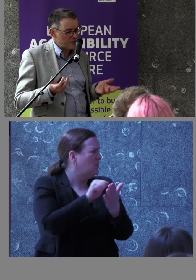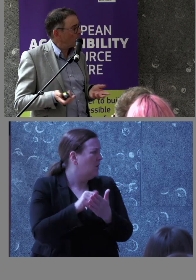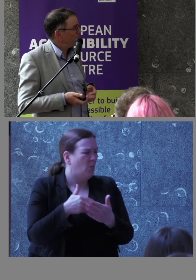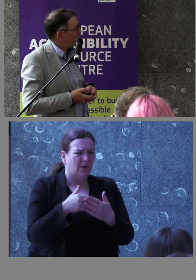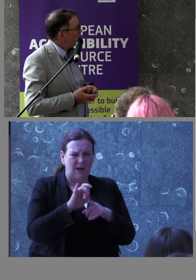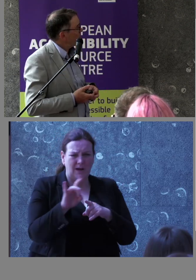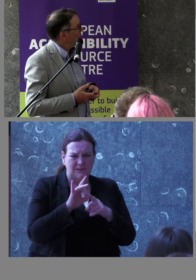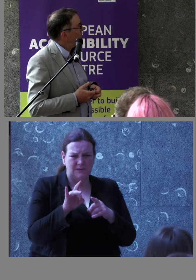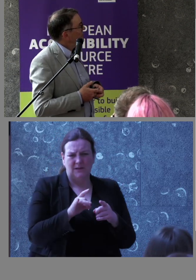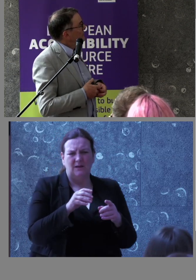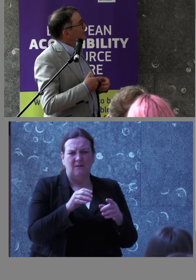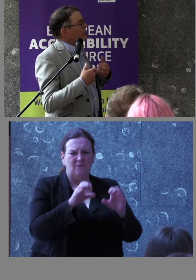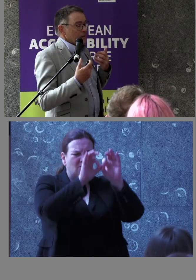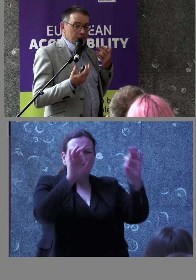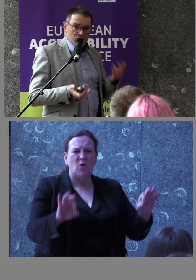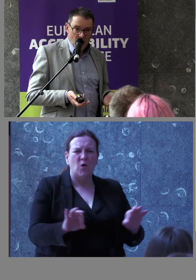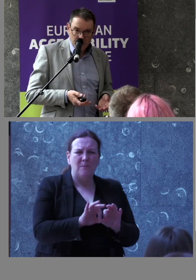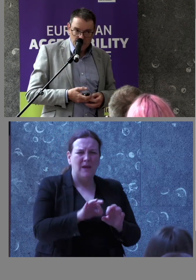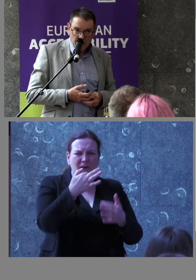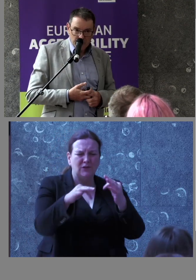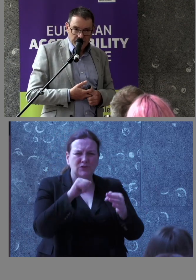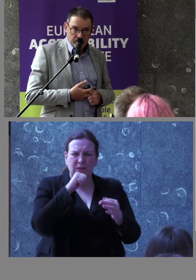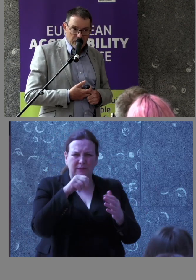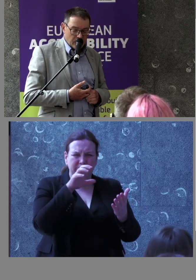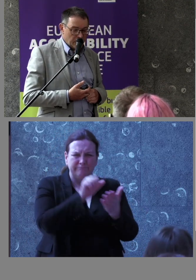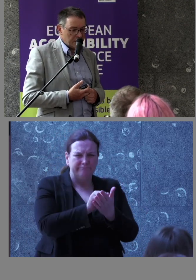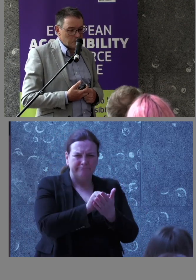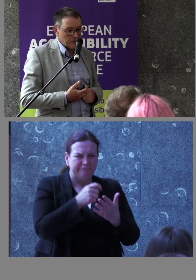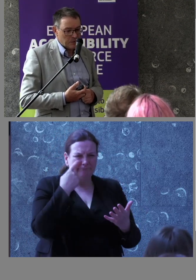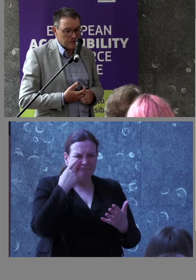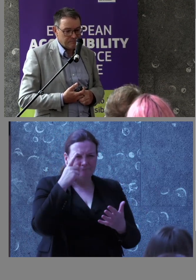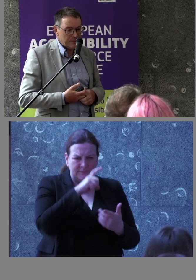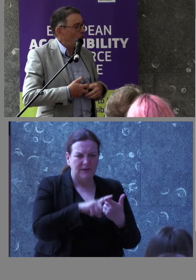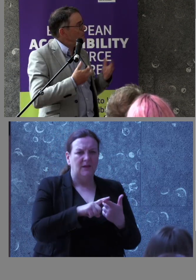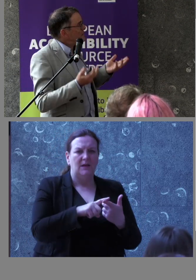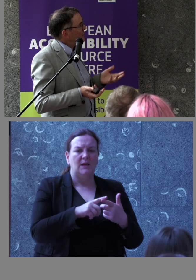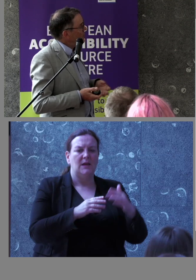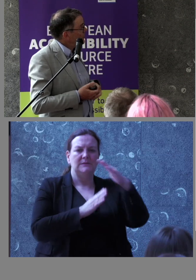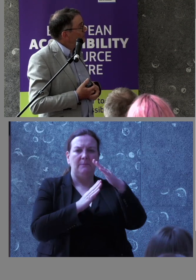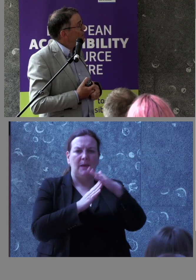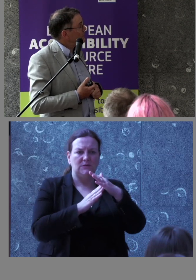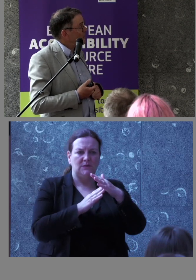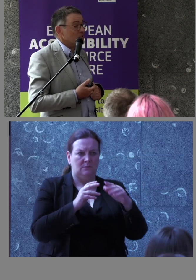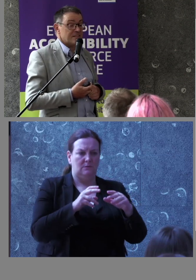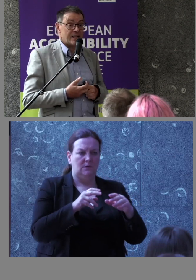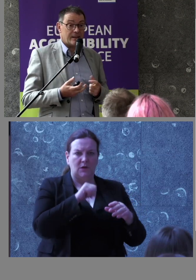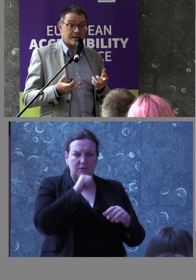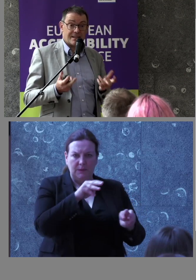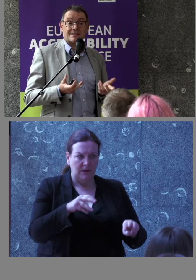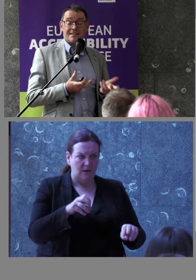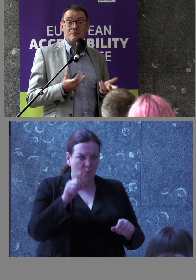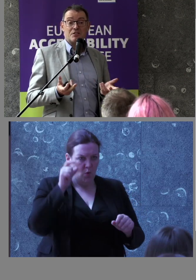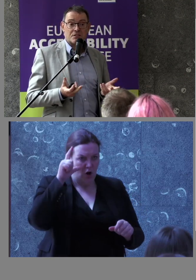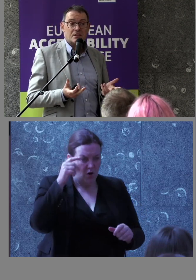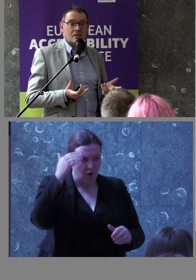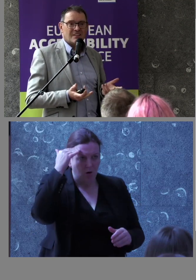2023. We scored 13th out of 145 websites surveyed. Now, we'd like to be a little bit higher than that. We'd like to be up nearer